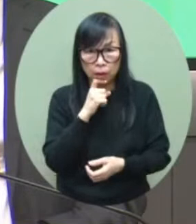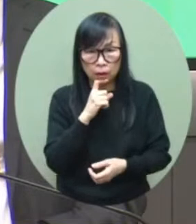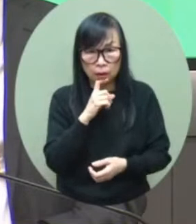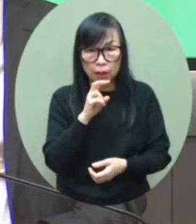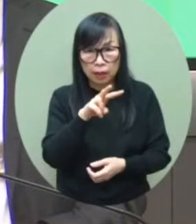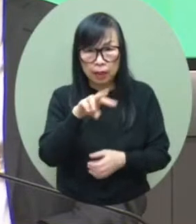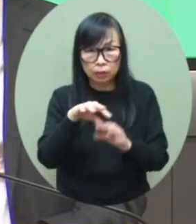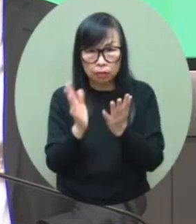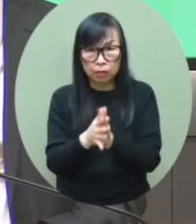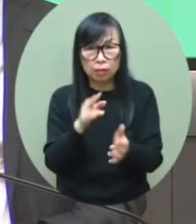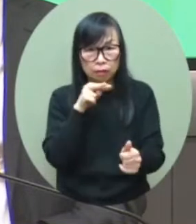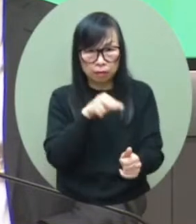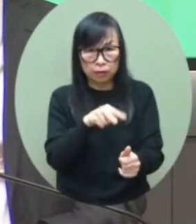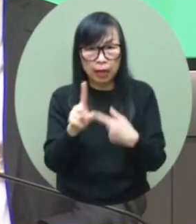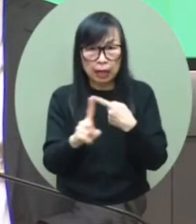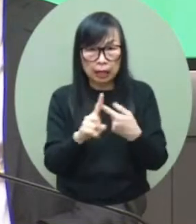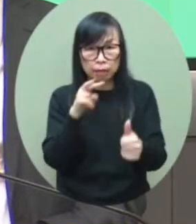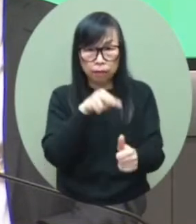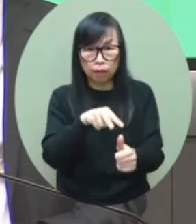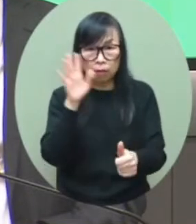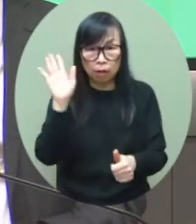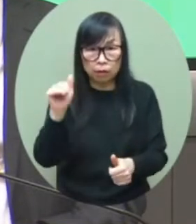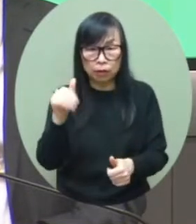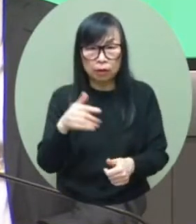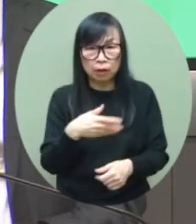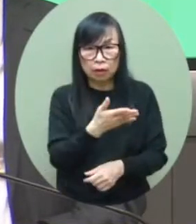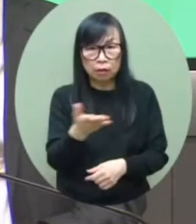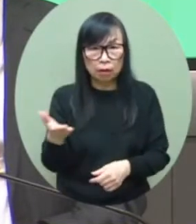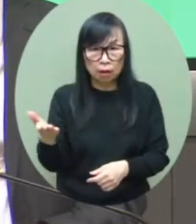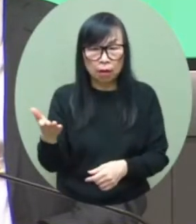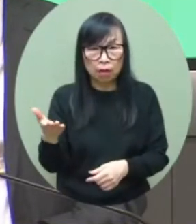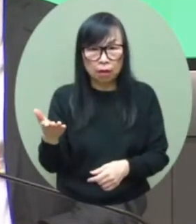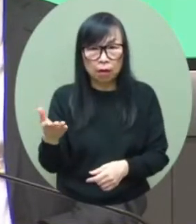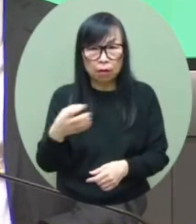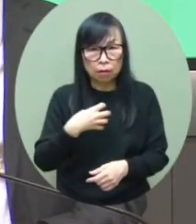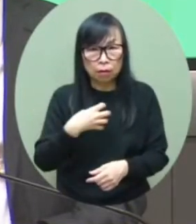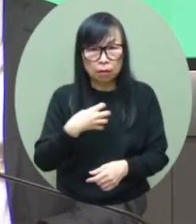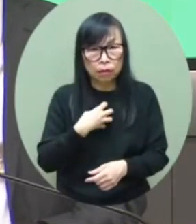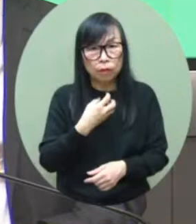have imported cases. But on the whole, the risks are under control.